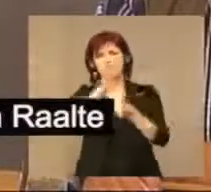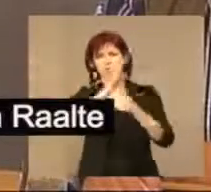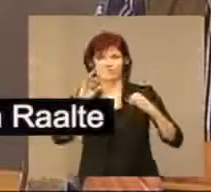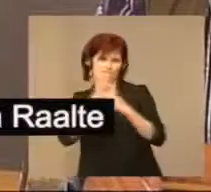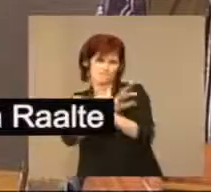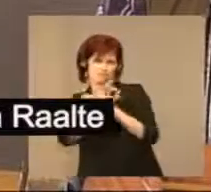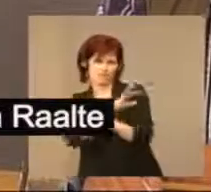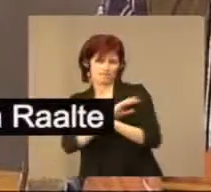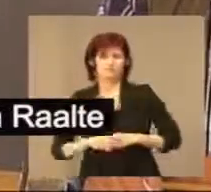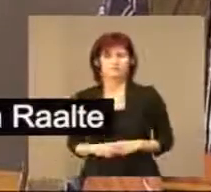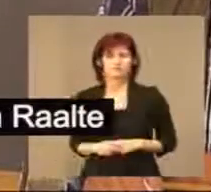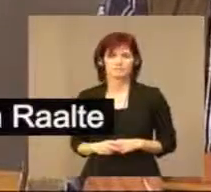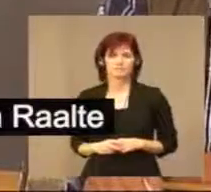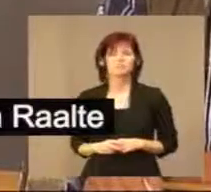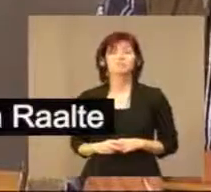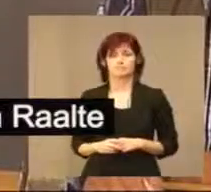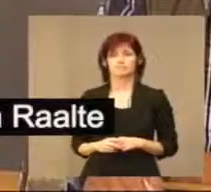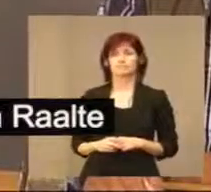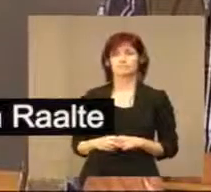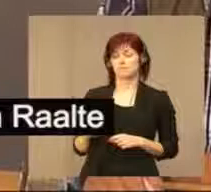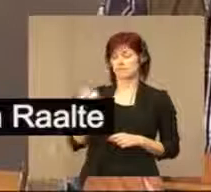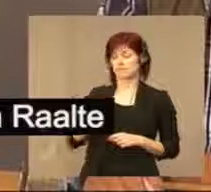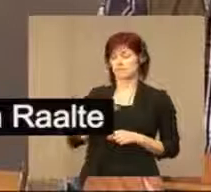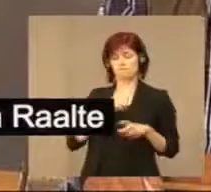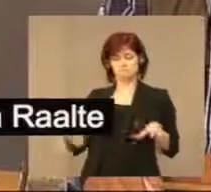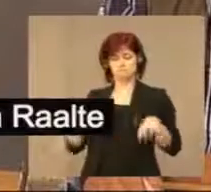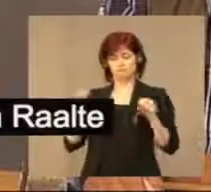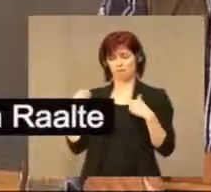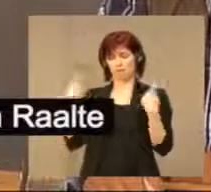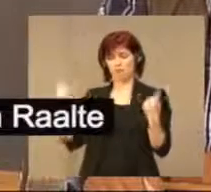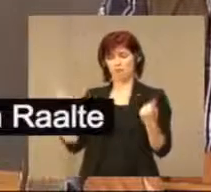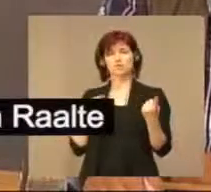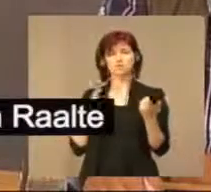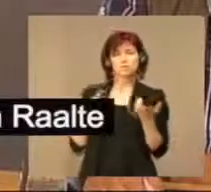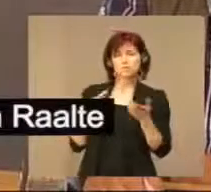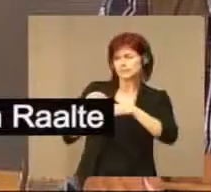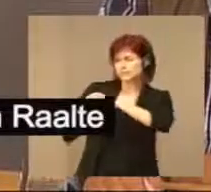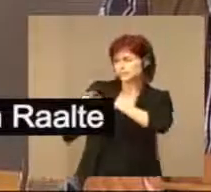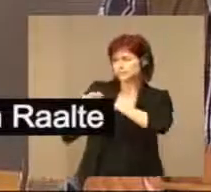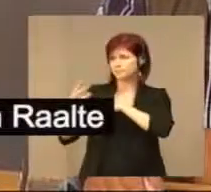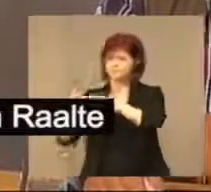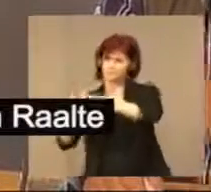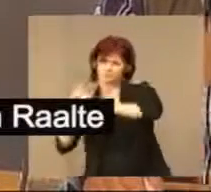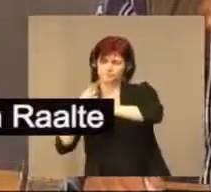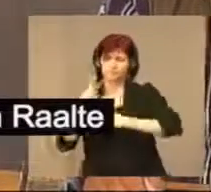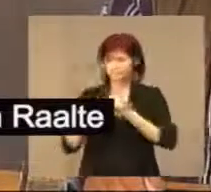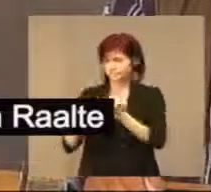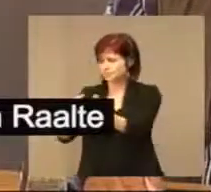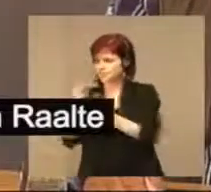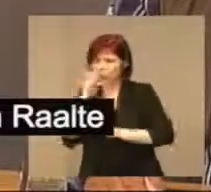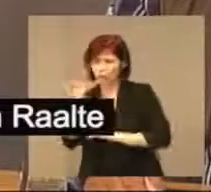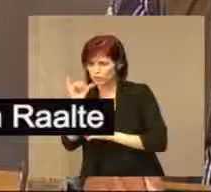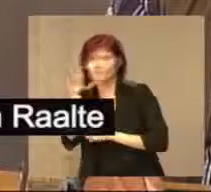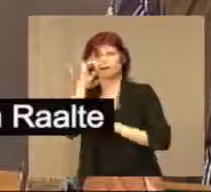bit of overview of the process that we've undertaken so far in terms of consultations. I'd like to highlight for